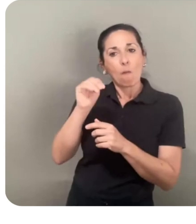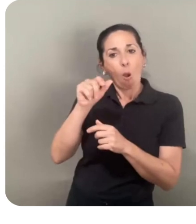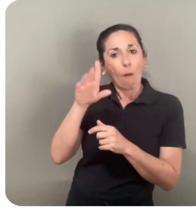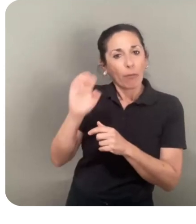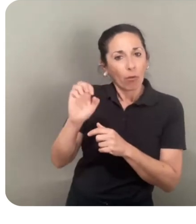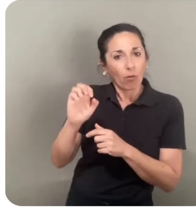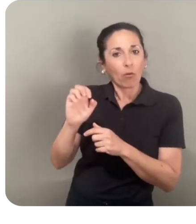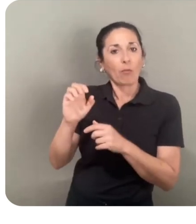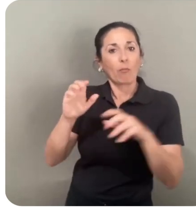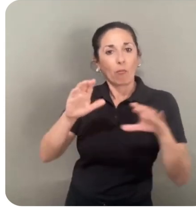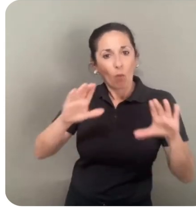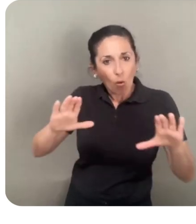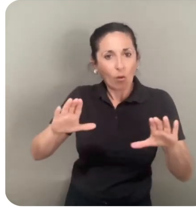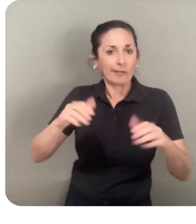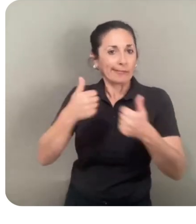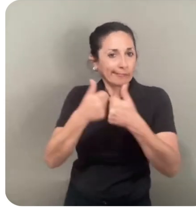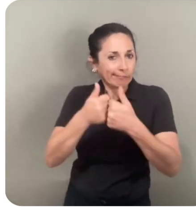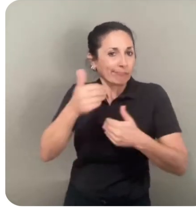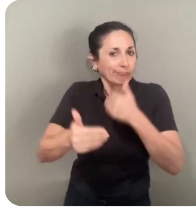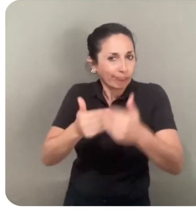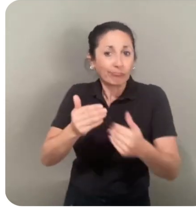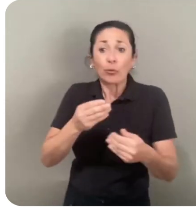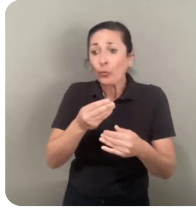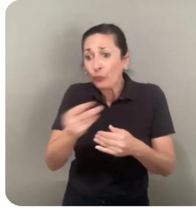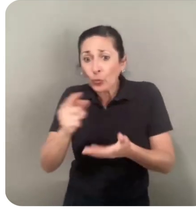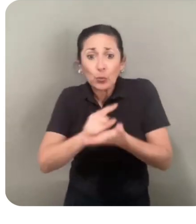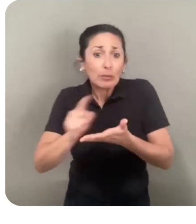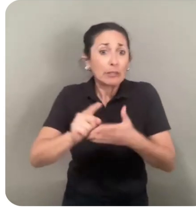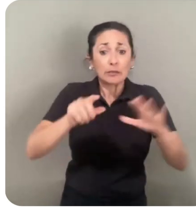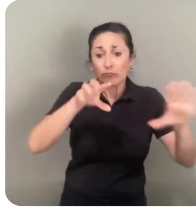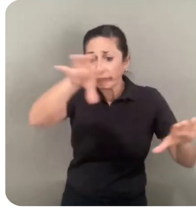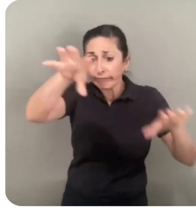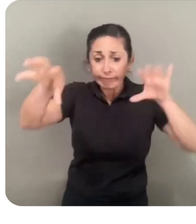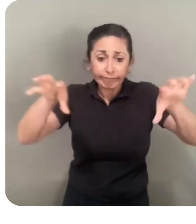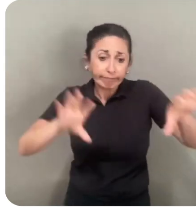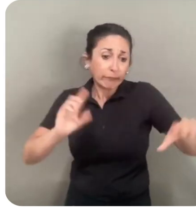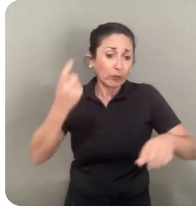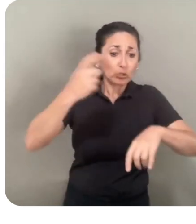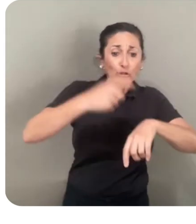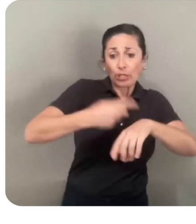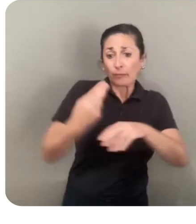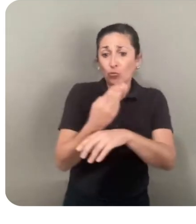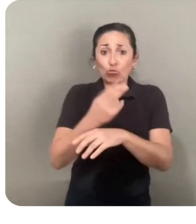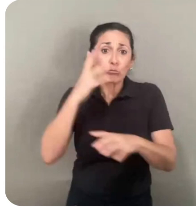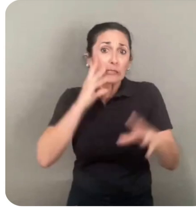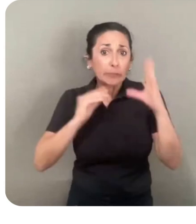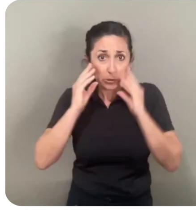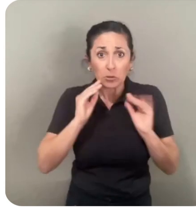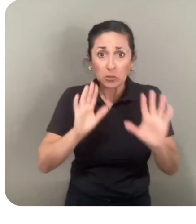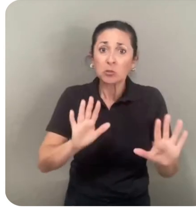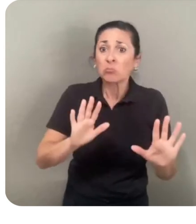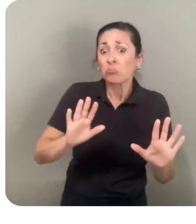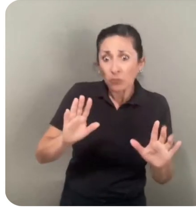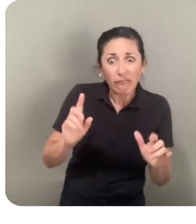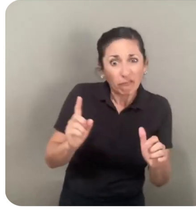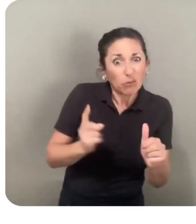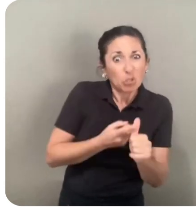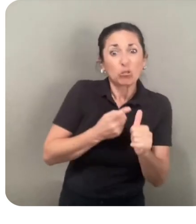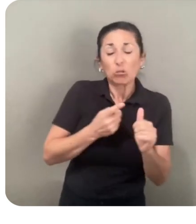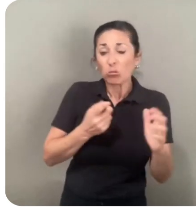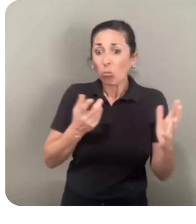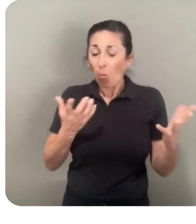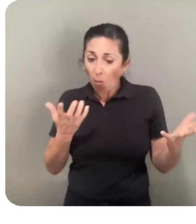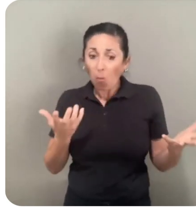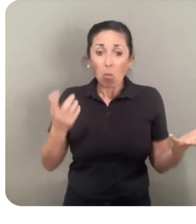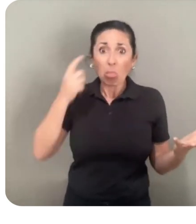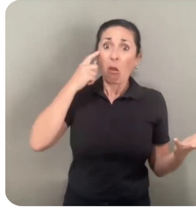process. We spent a few weeks laying out the first-time user experience. At first, we thought